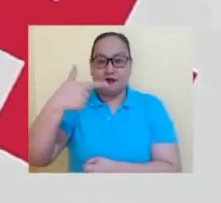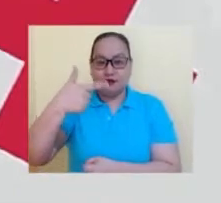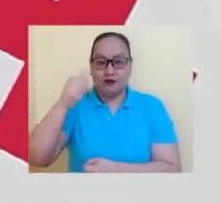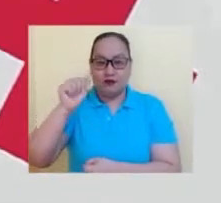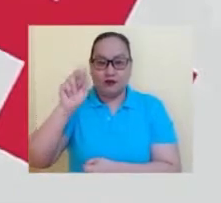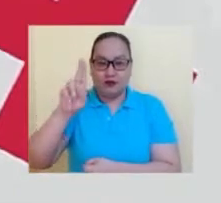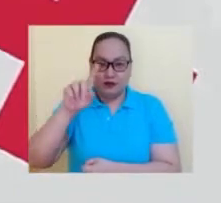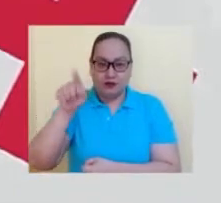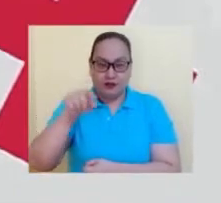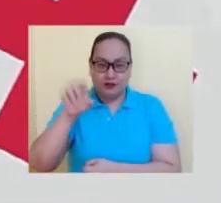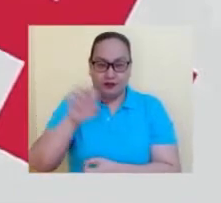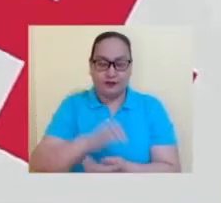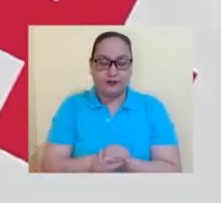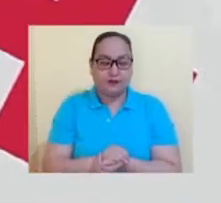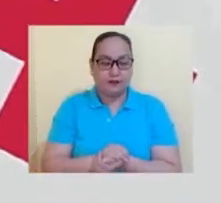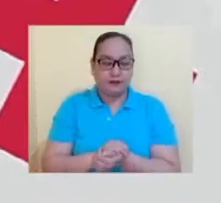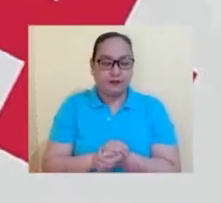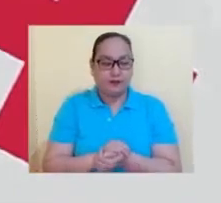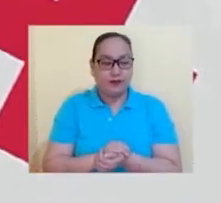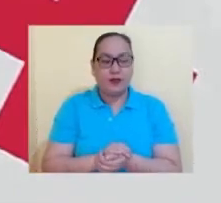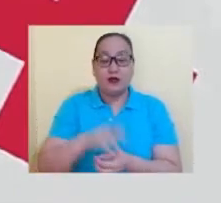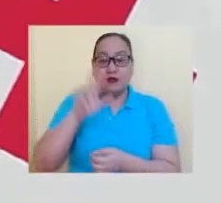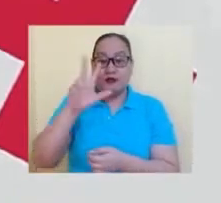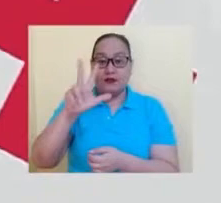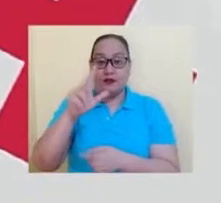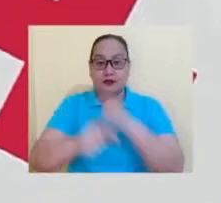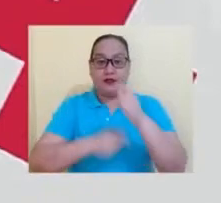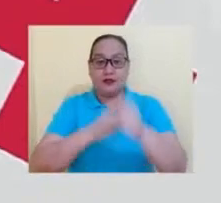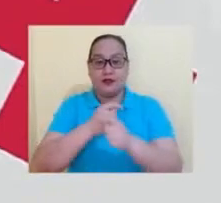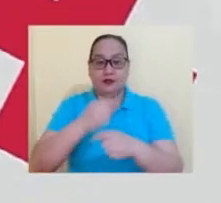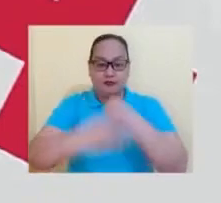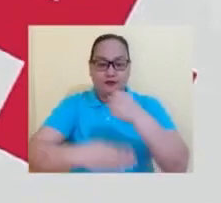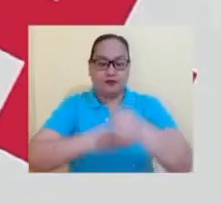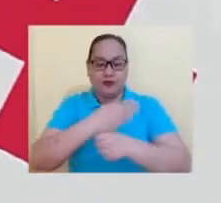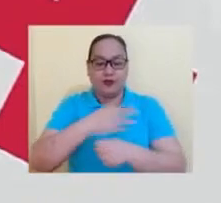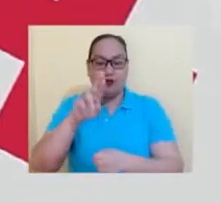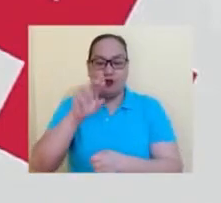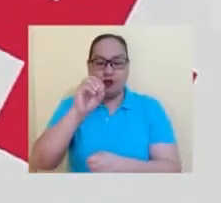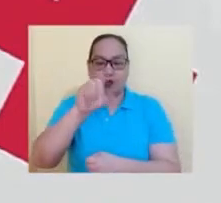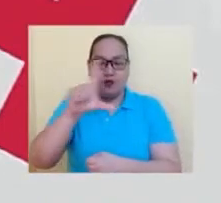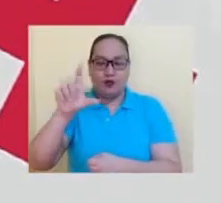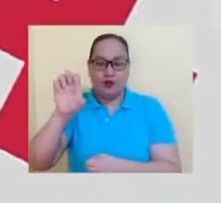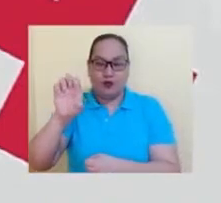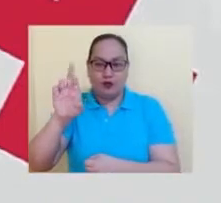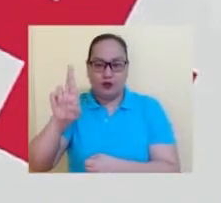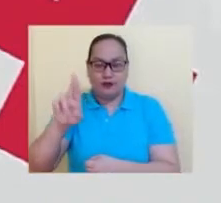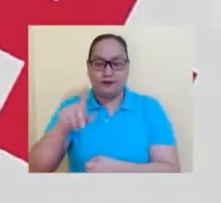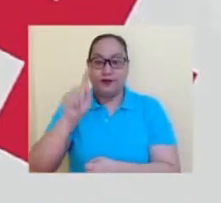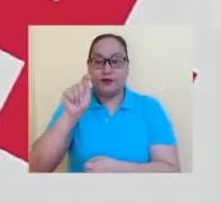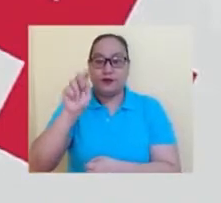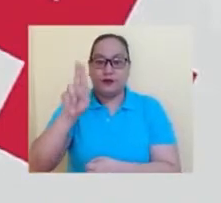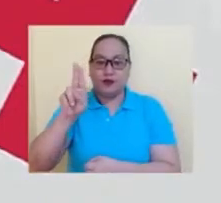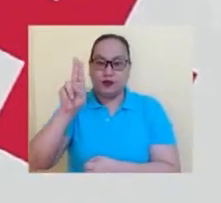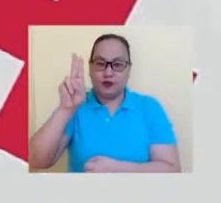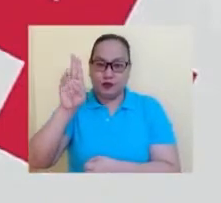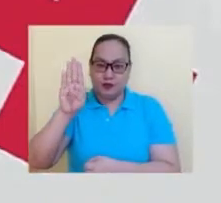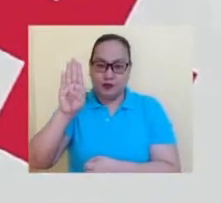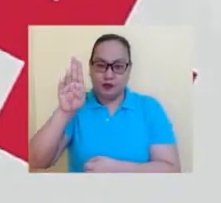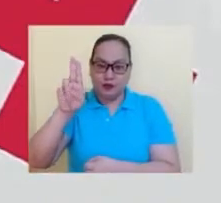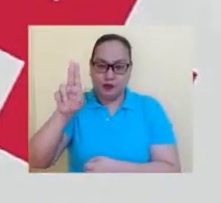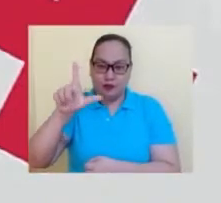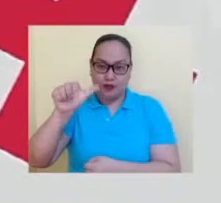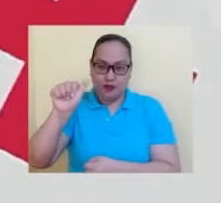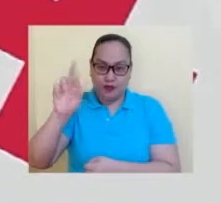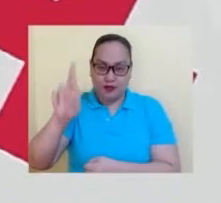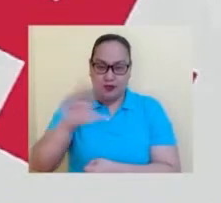3 types of bandage: roller bandages, tubular bandages,